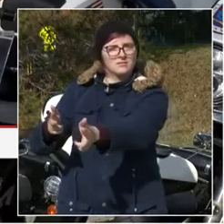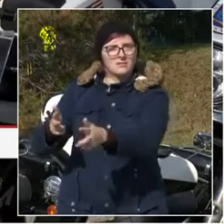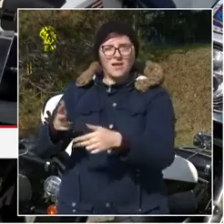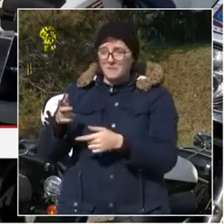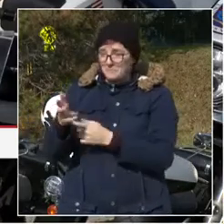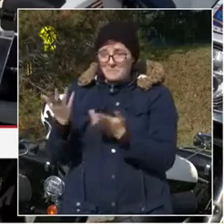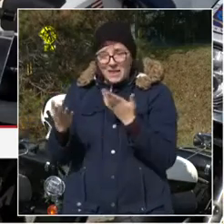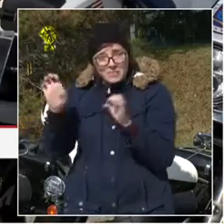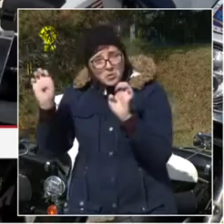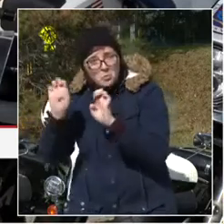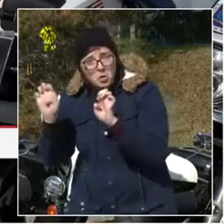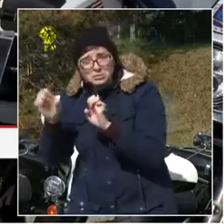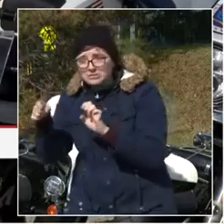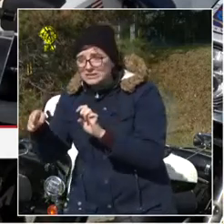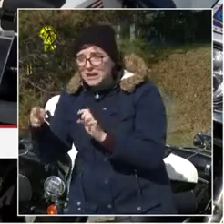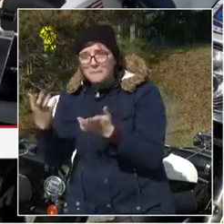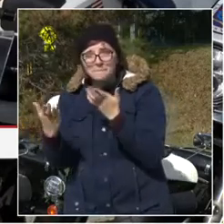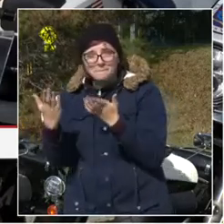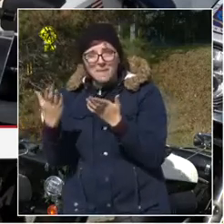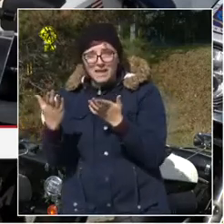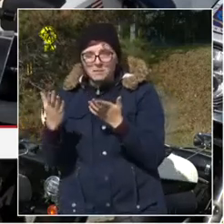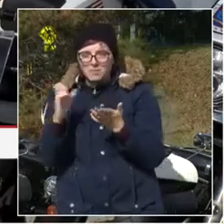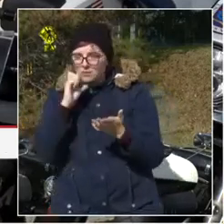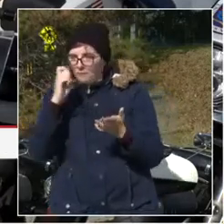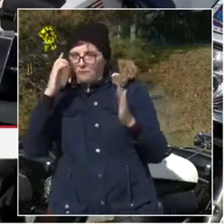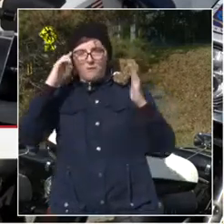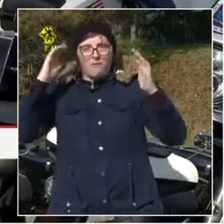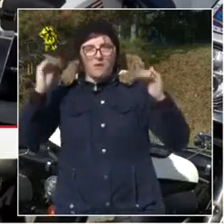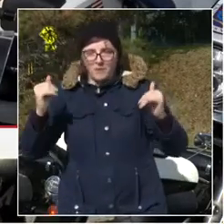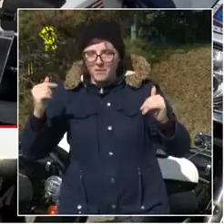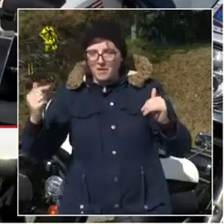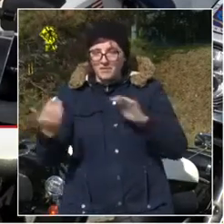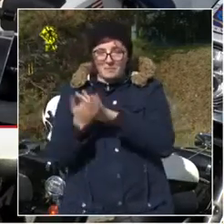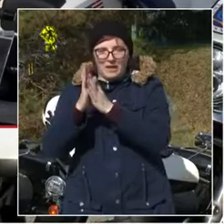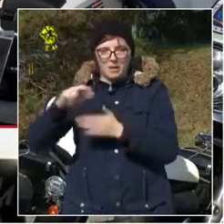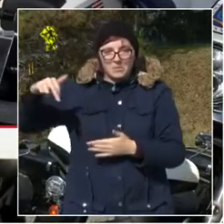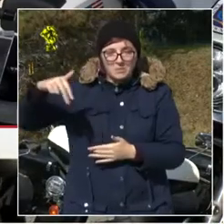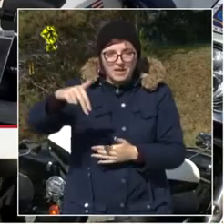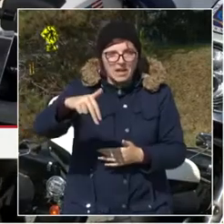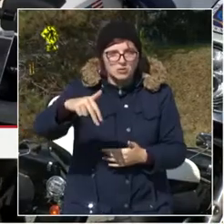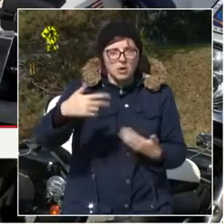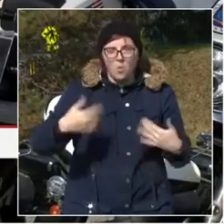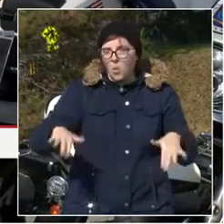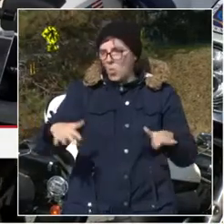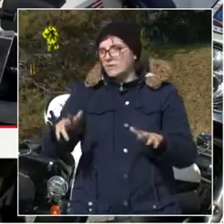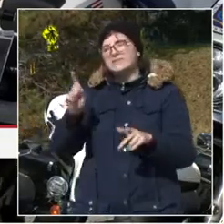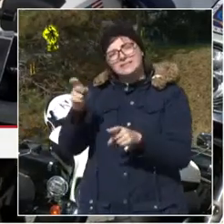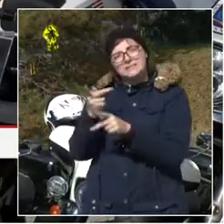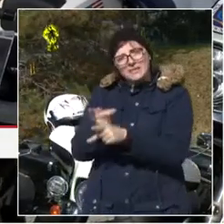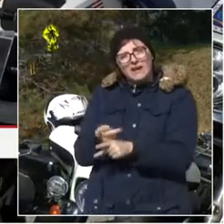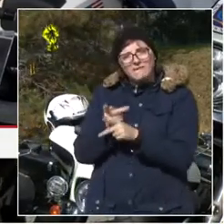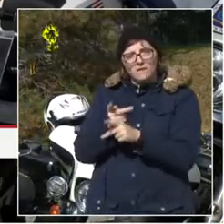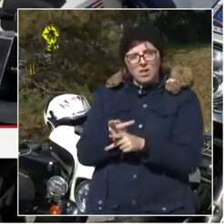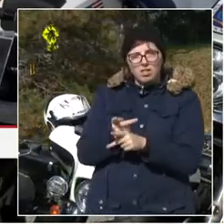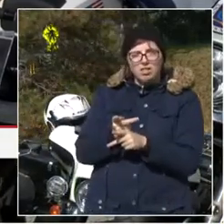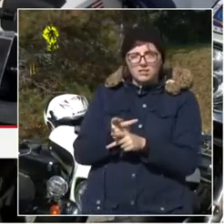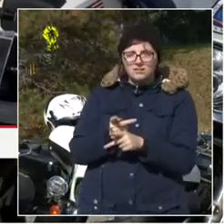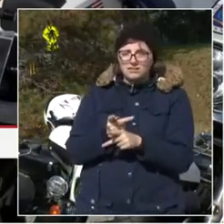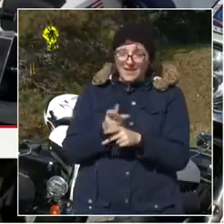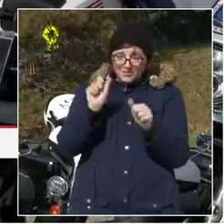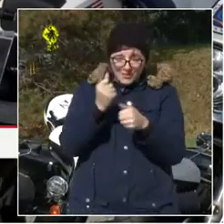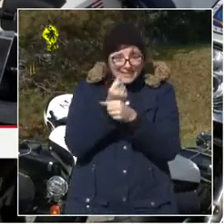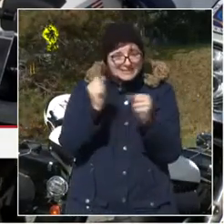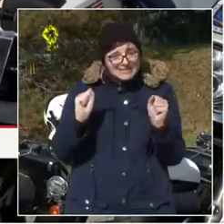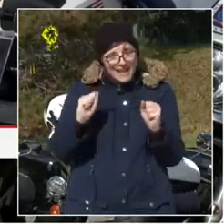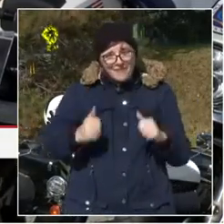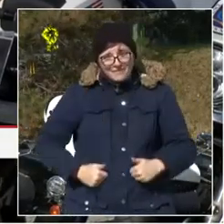roadside emergency, and they might unexpectedly become a pedestrian. By looking out for everyone, we can help save lives and